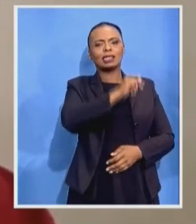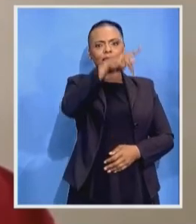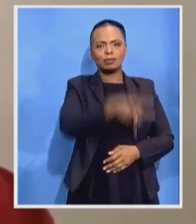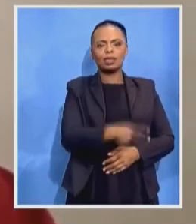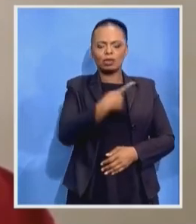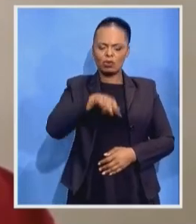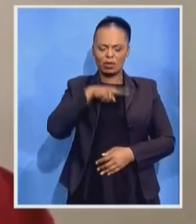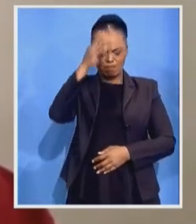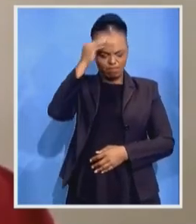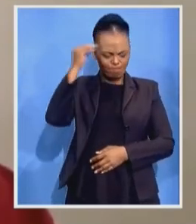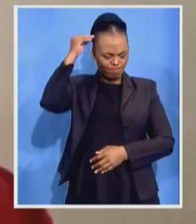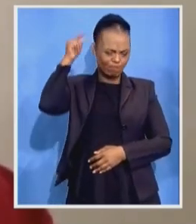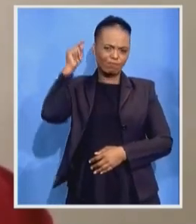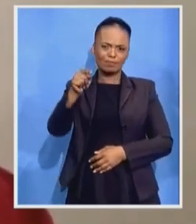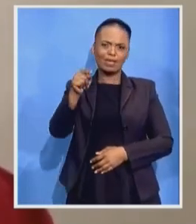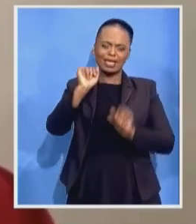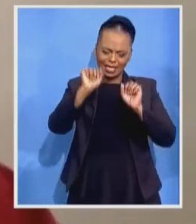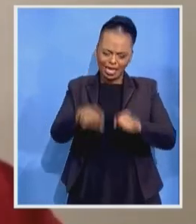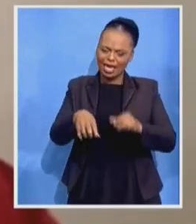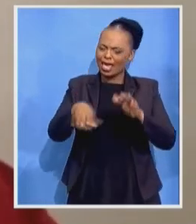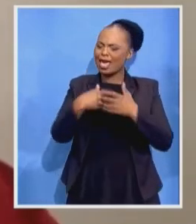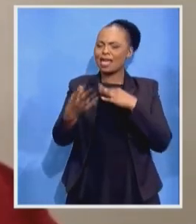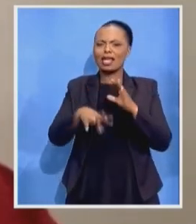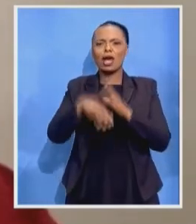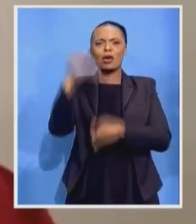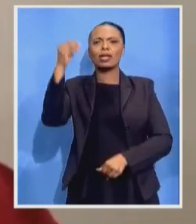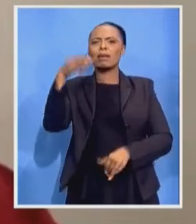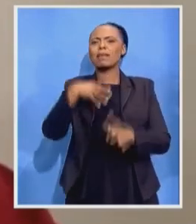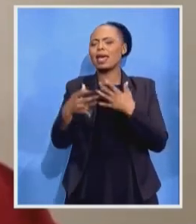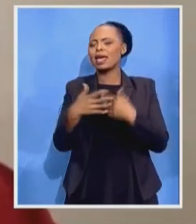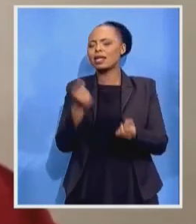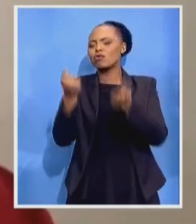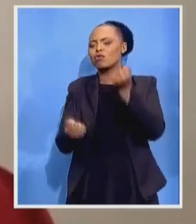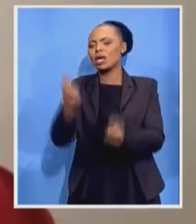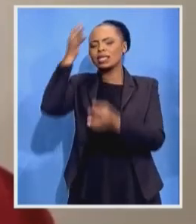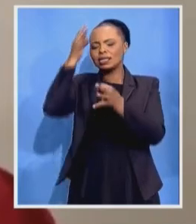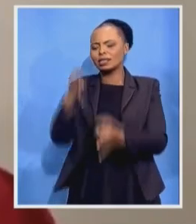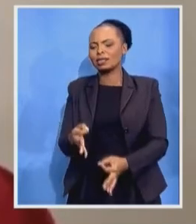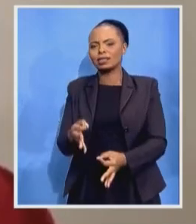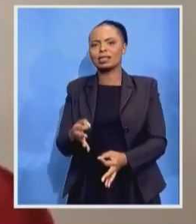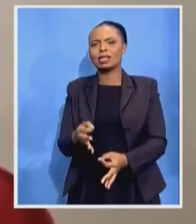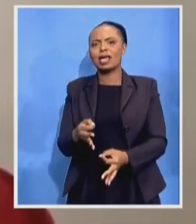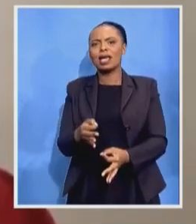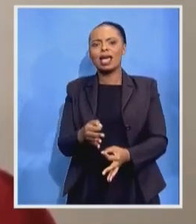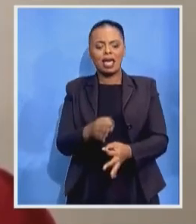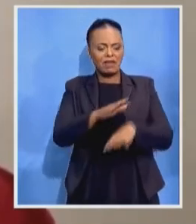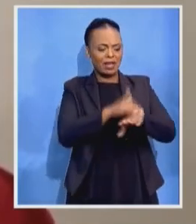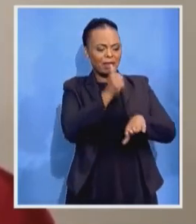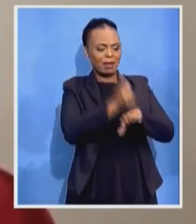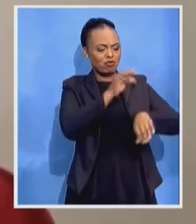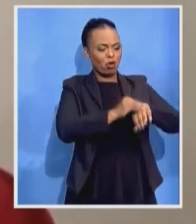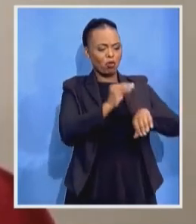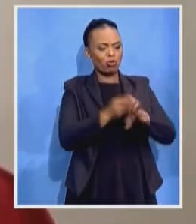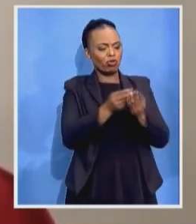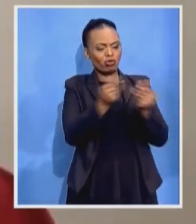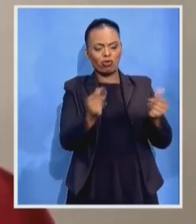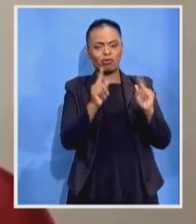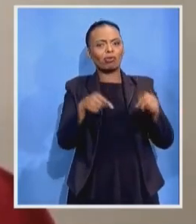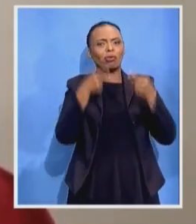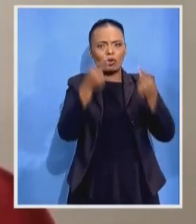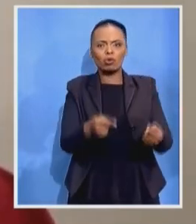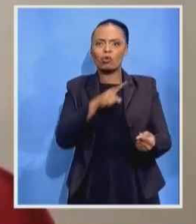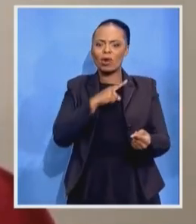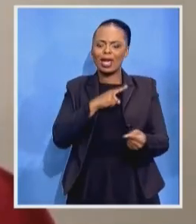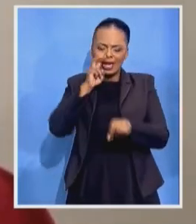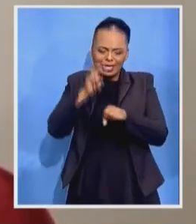any court case, it's not going to resolve the fundamental problem of the necessity to engage.